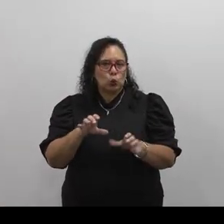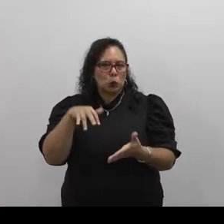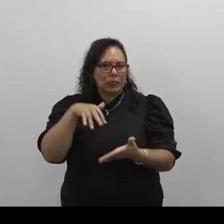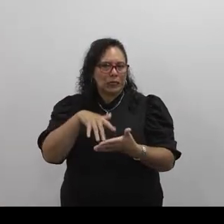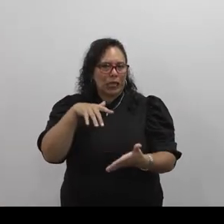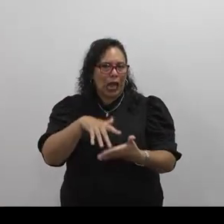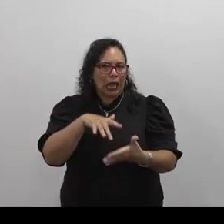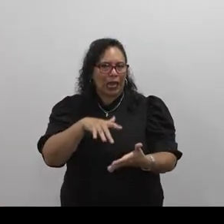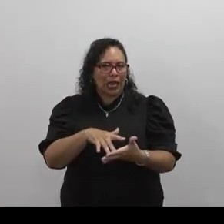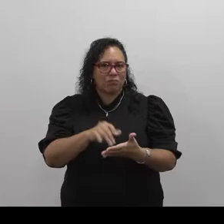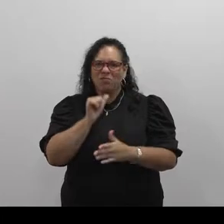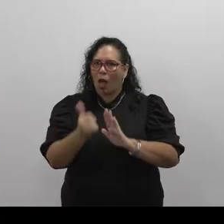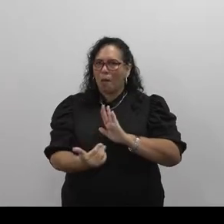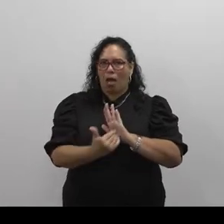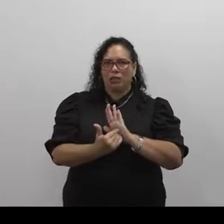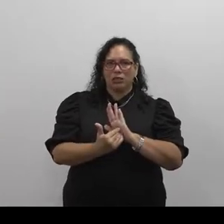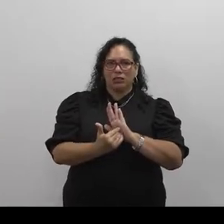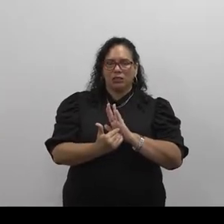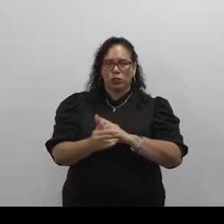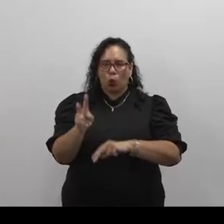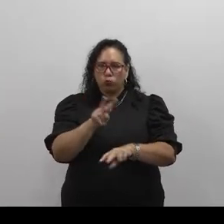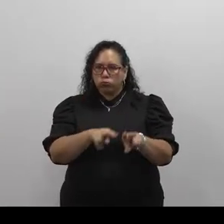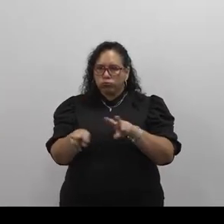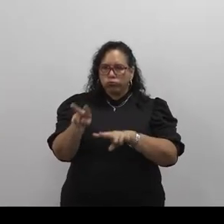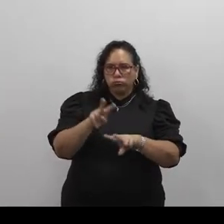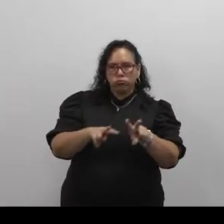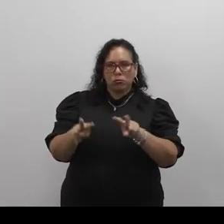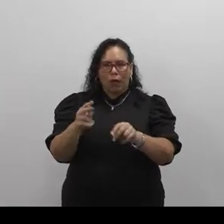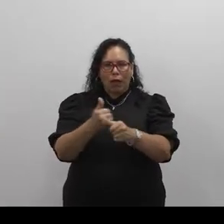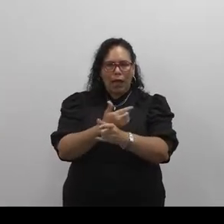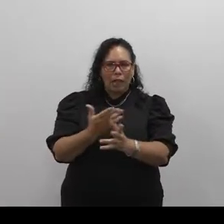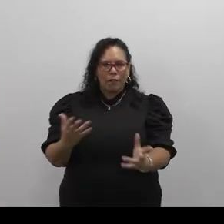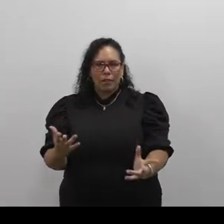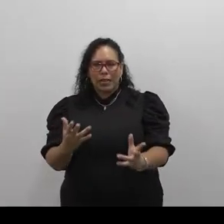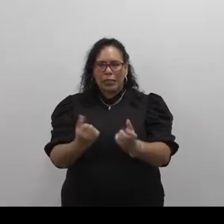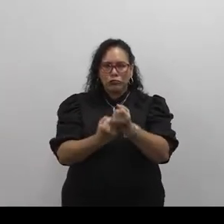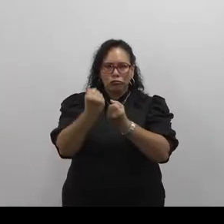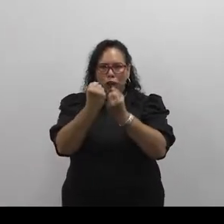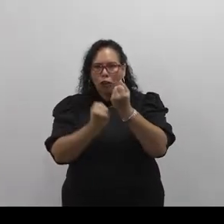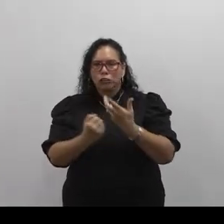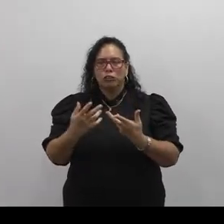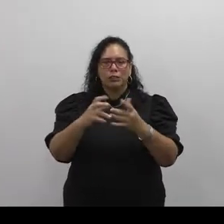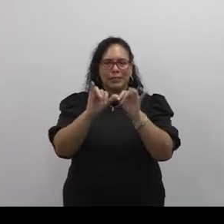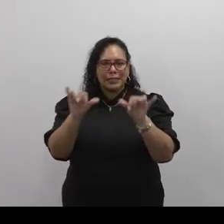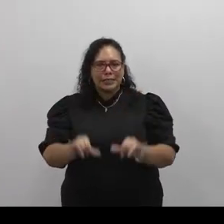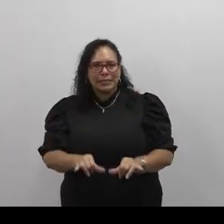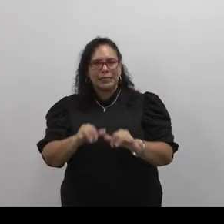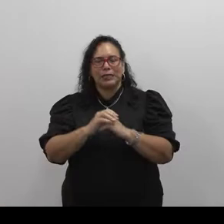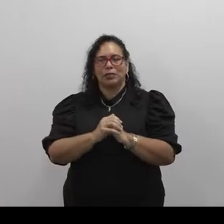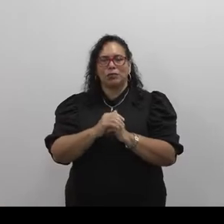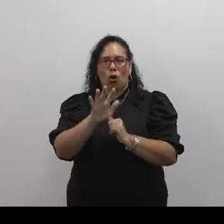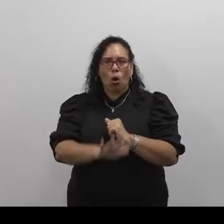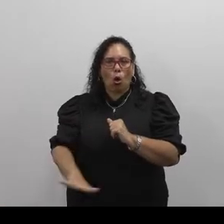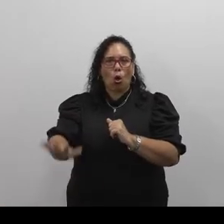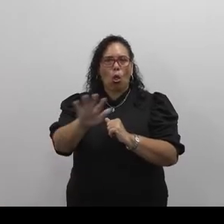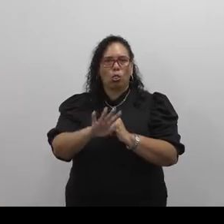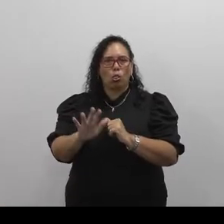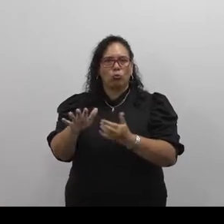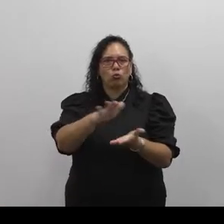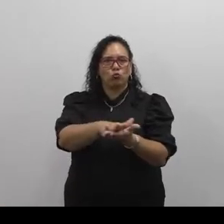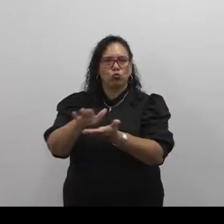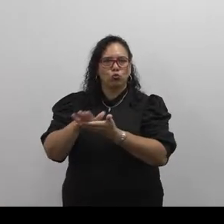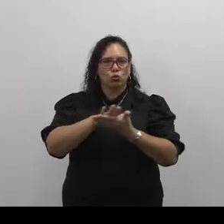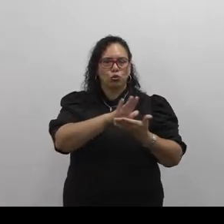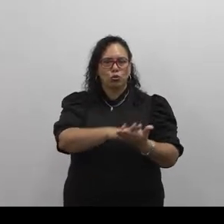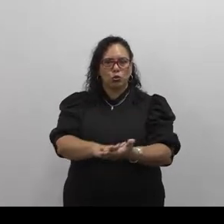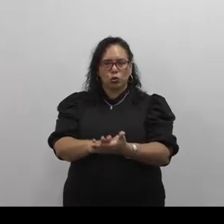our district, looking at the nuts and bolts and different components, different infrastructure systems across every single campus to really take stock